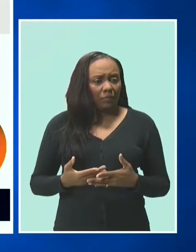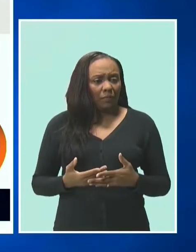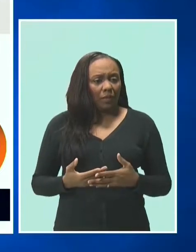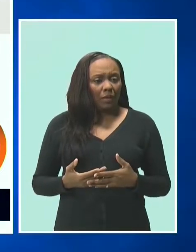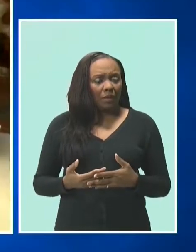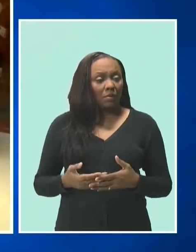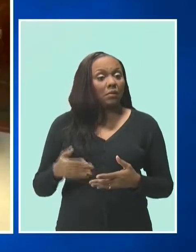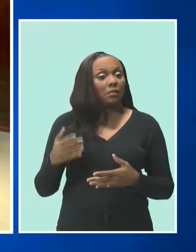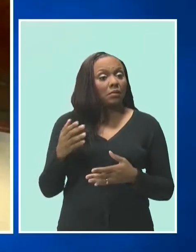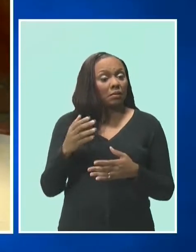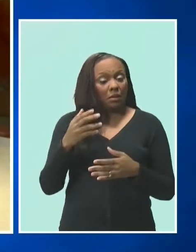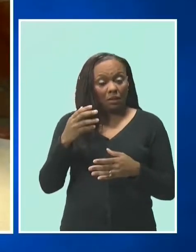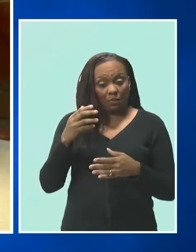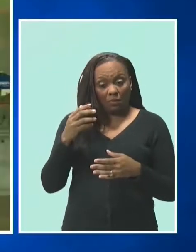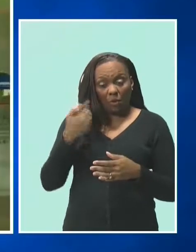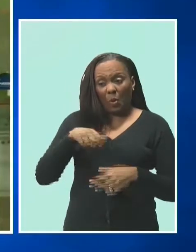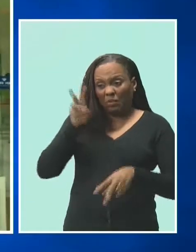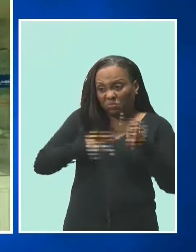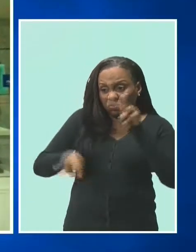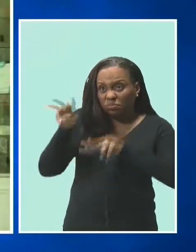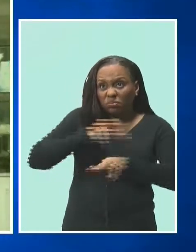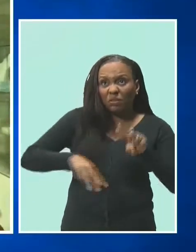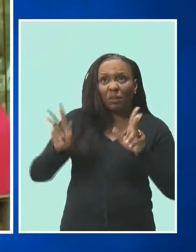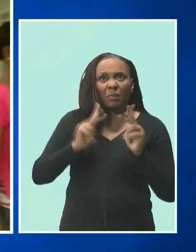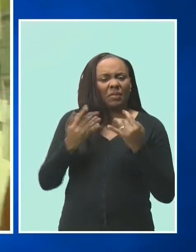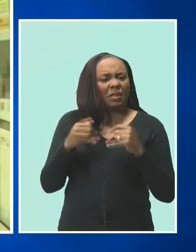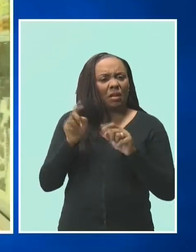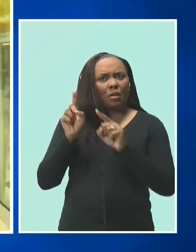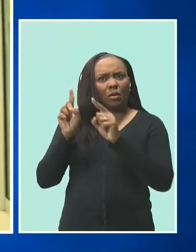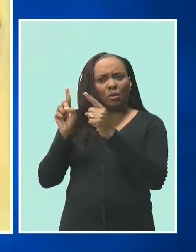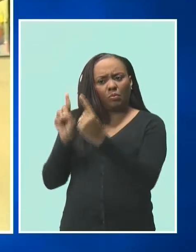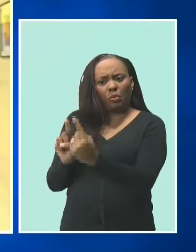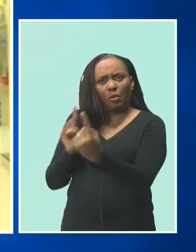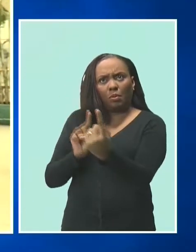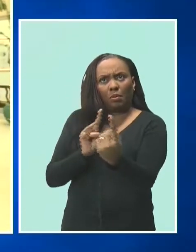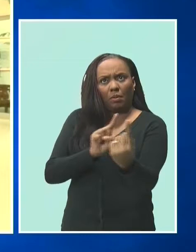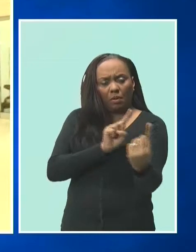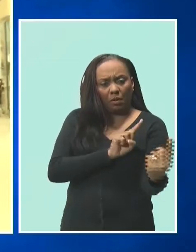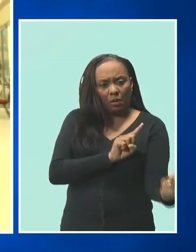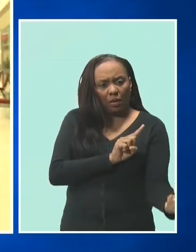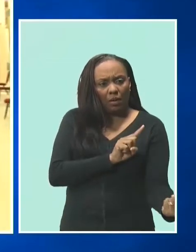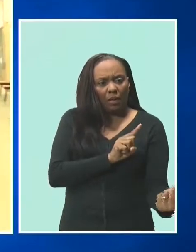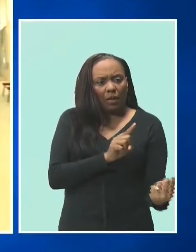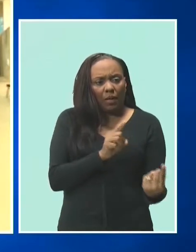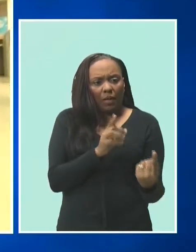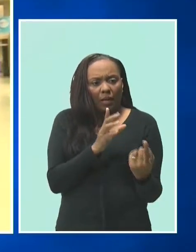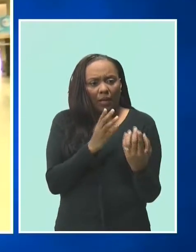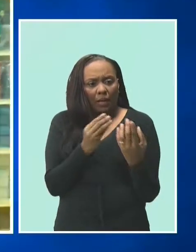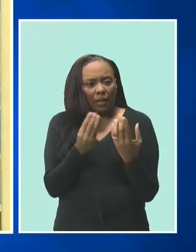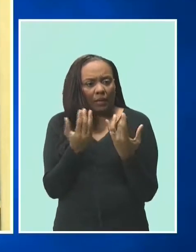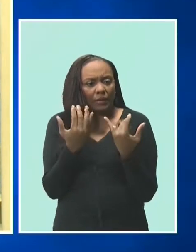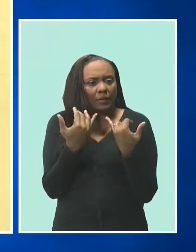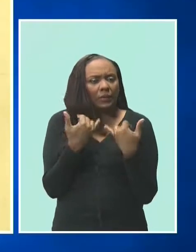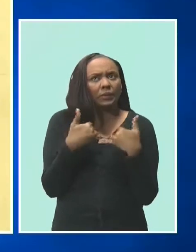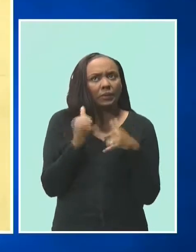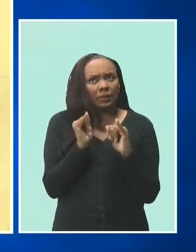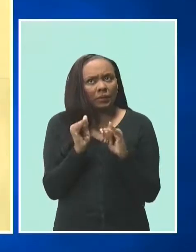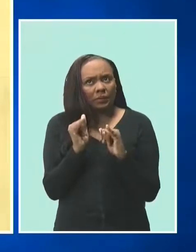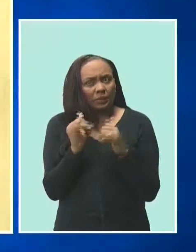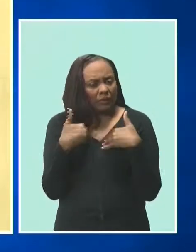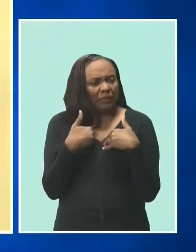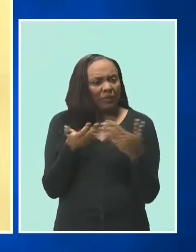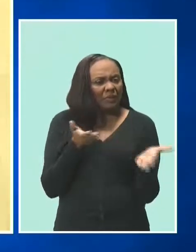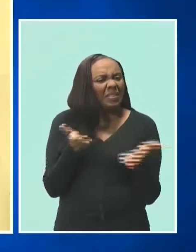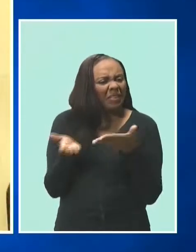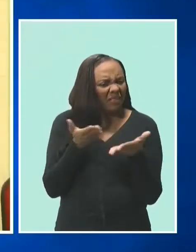seen observing social distancing protocols while gradually being able to slip back into receiving some of the services that